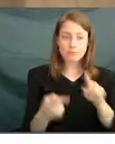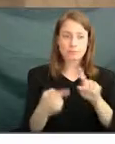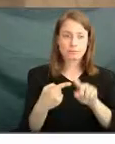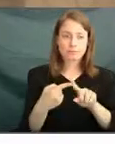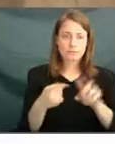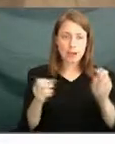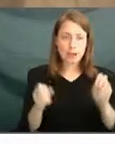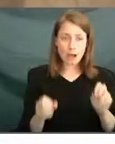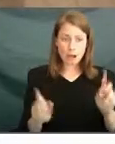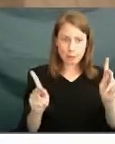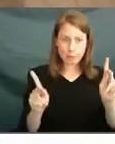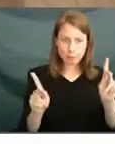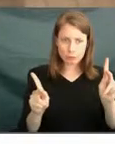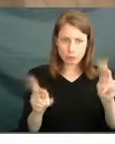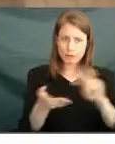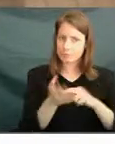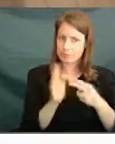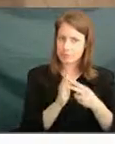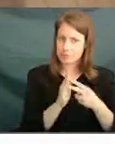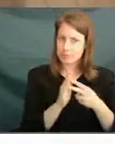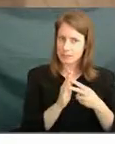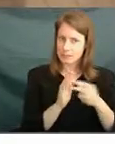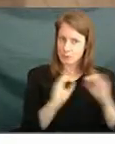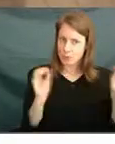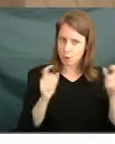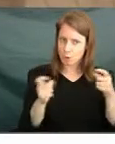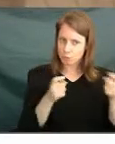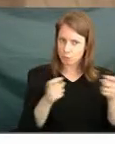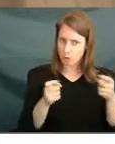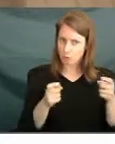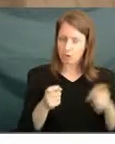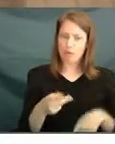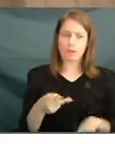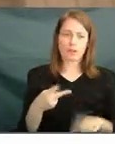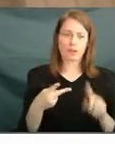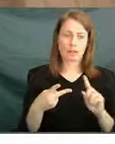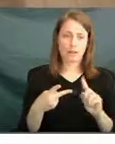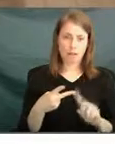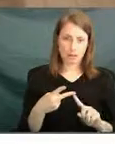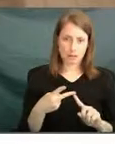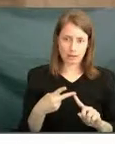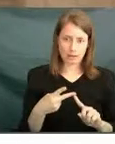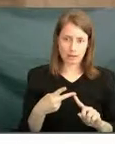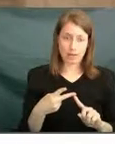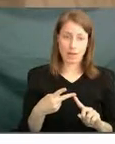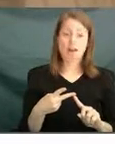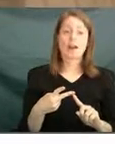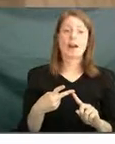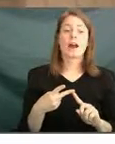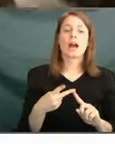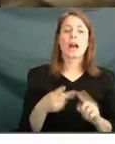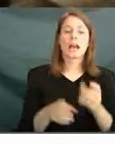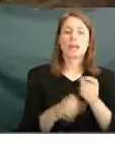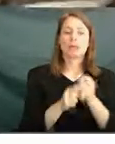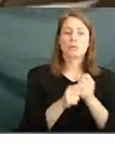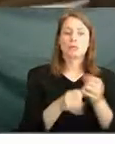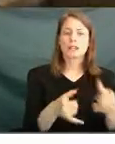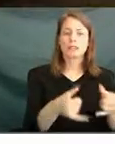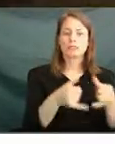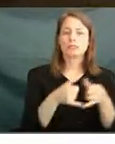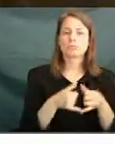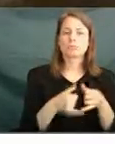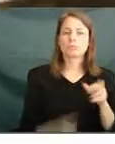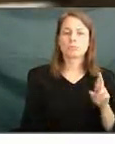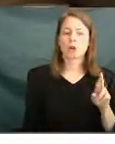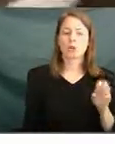control, and that there are rewards also. And that means to